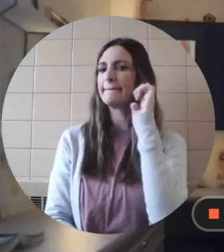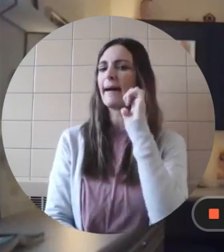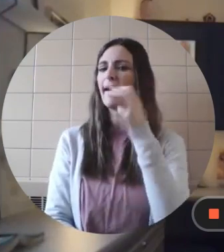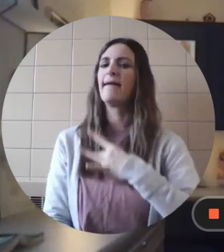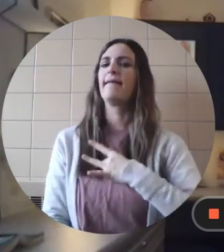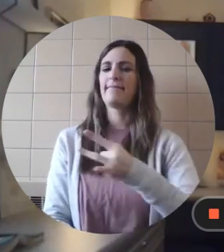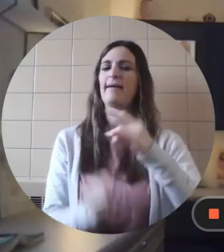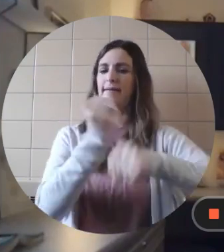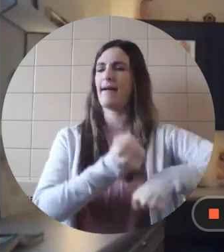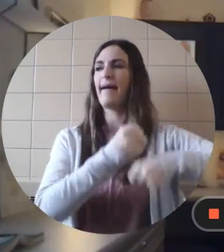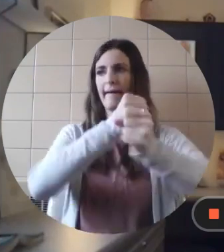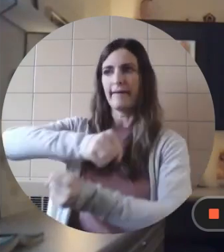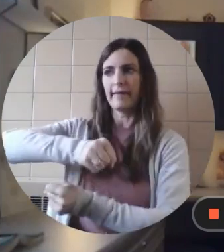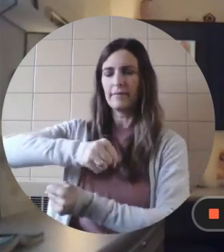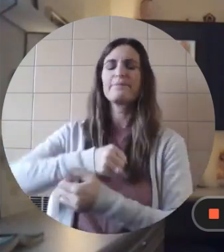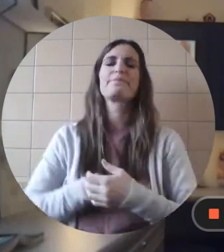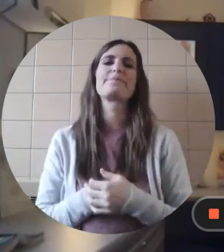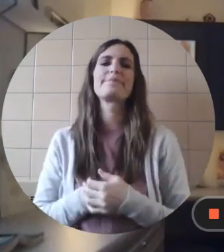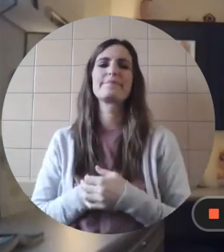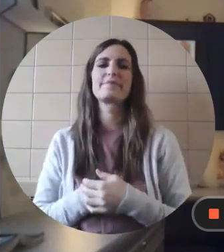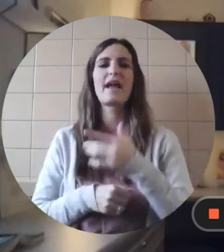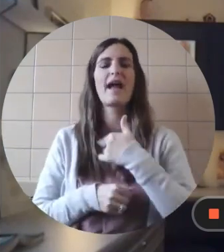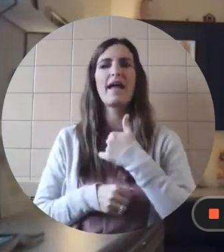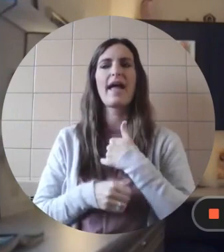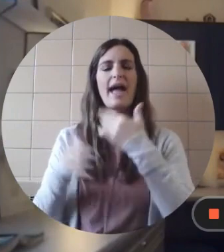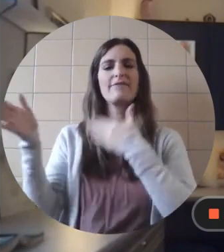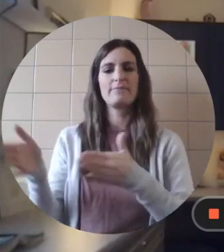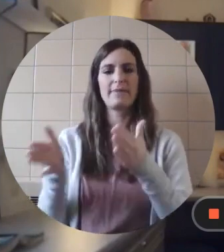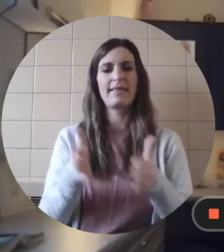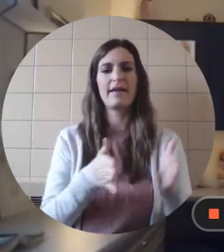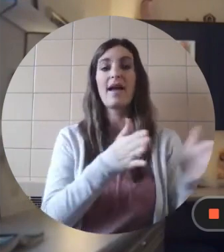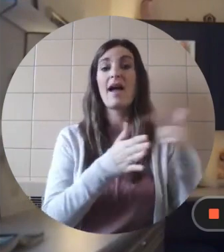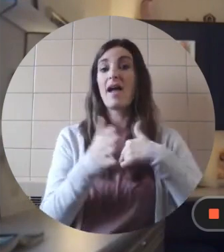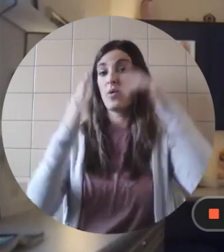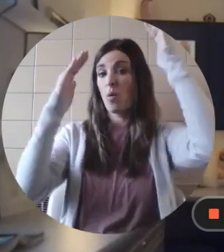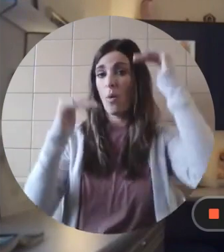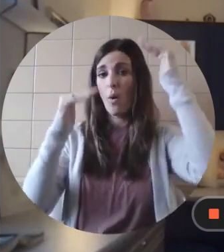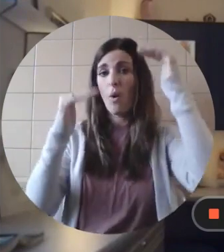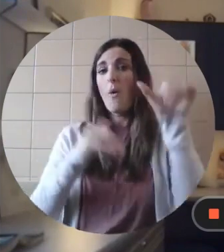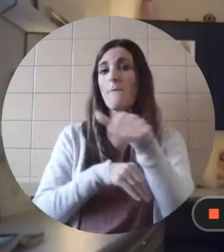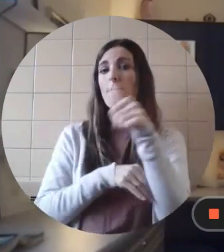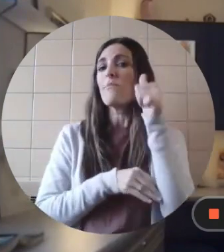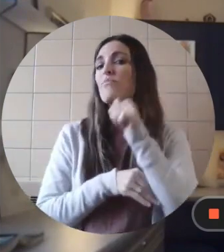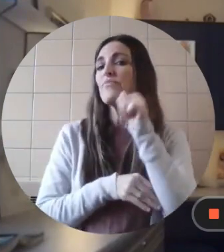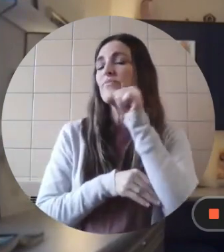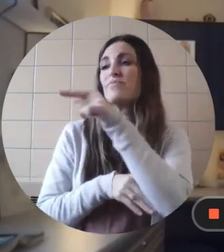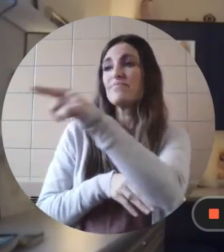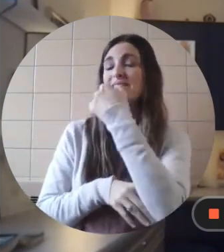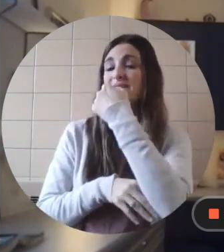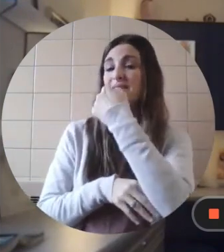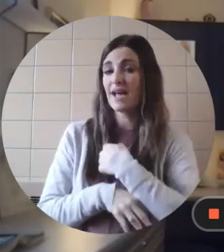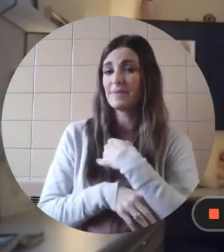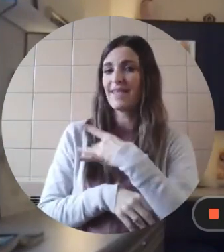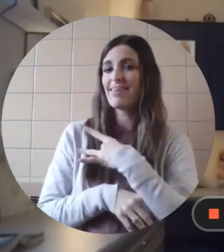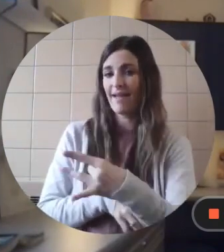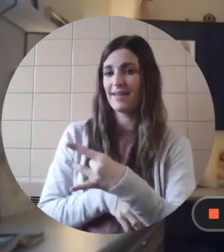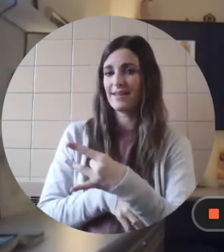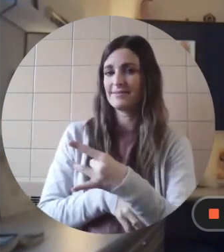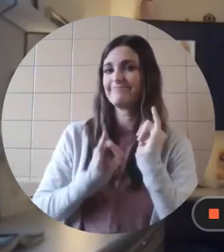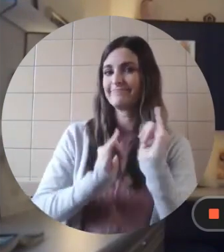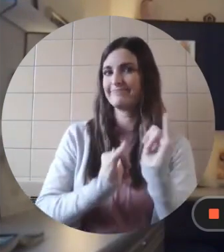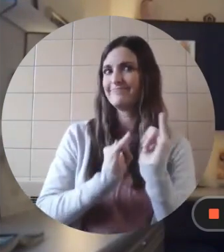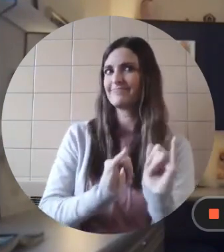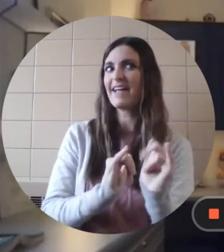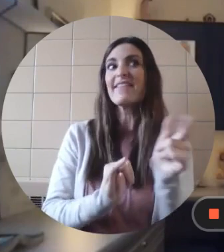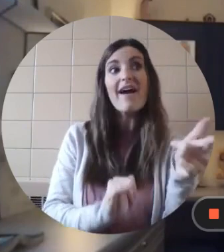kayaking, though. I had a secret plan with that statement. I was hoping that some other girl would tell me she liked to go kayaking too. Then I